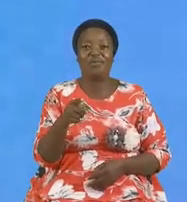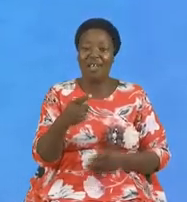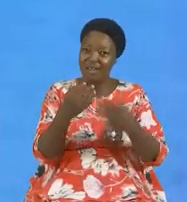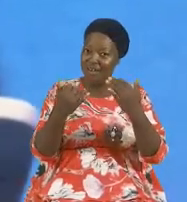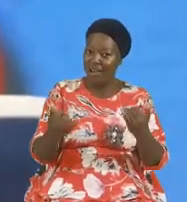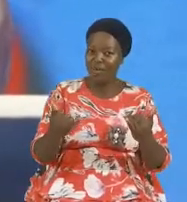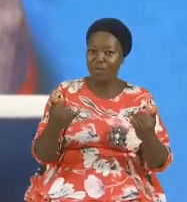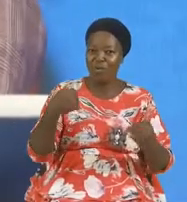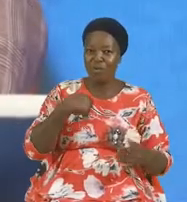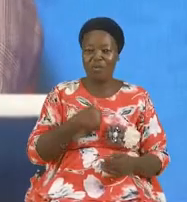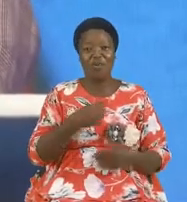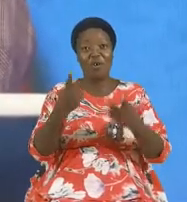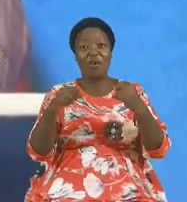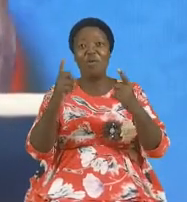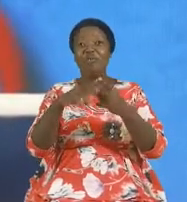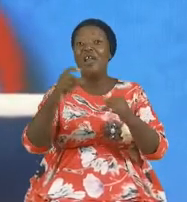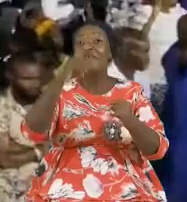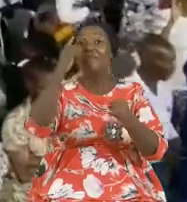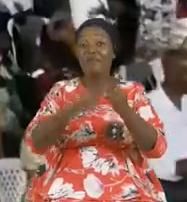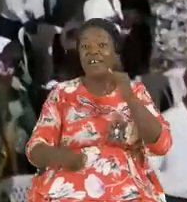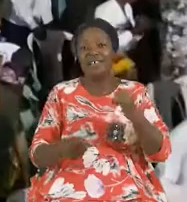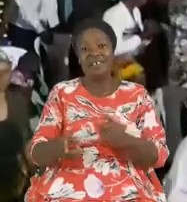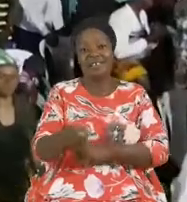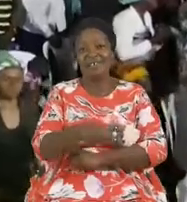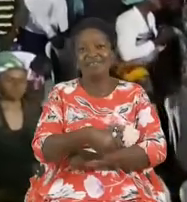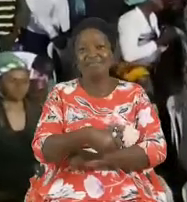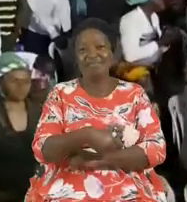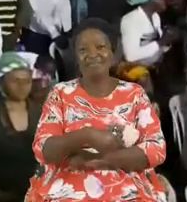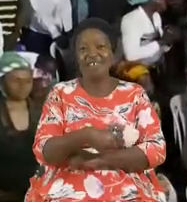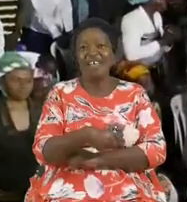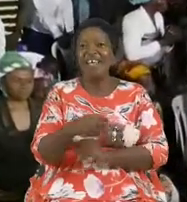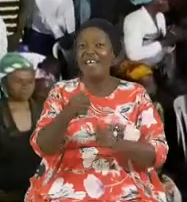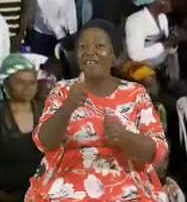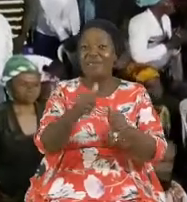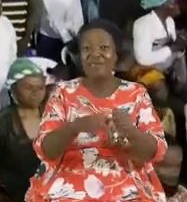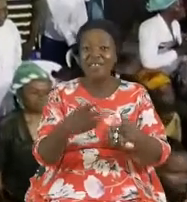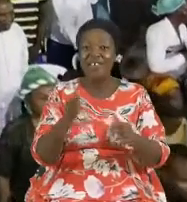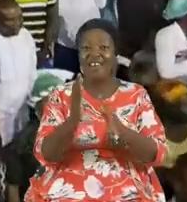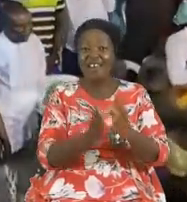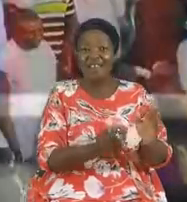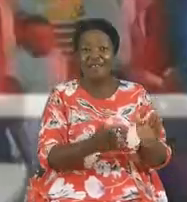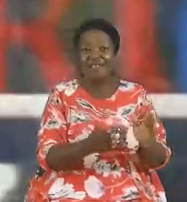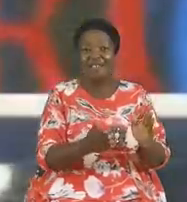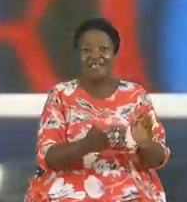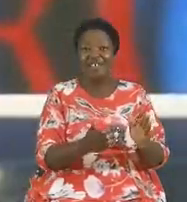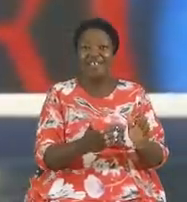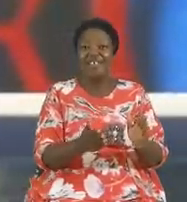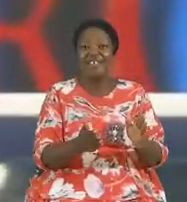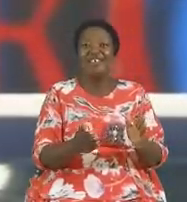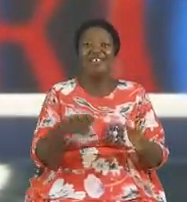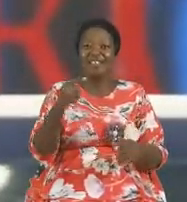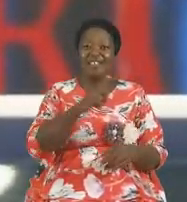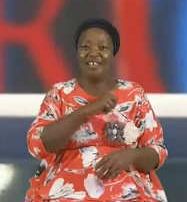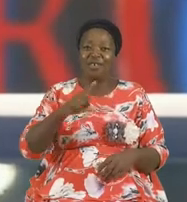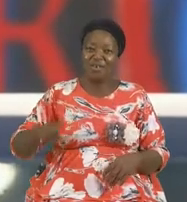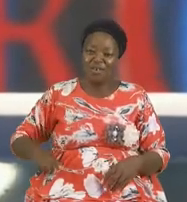God will never forget you. Now, we come to the final day. Every